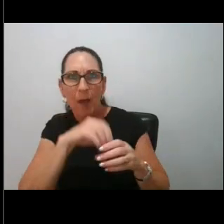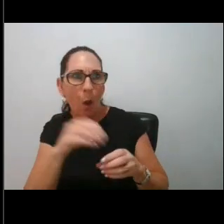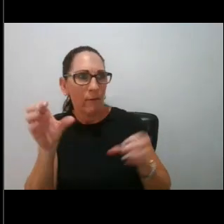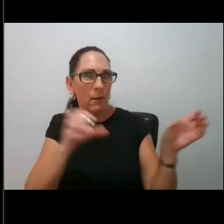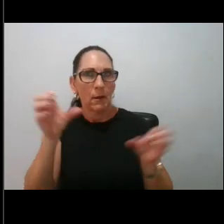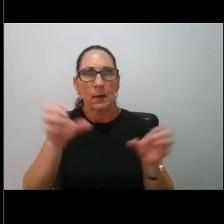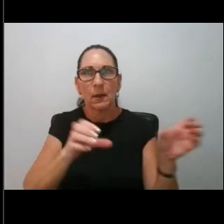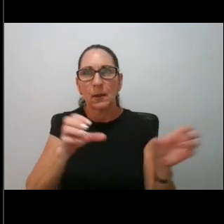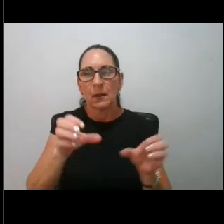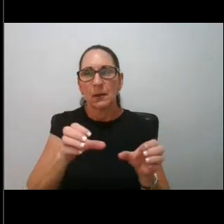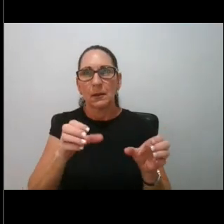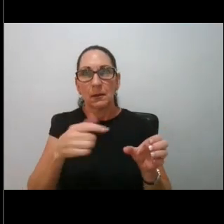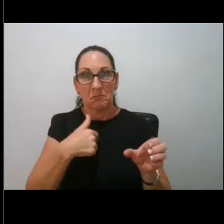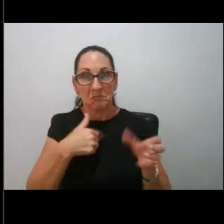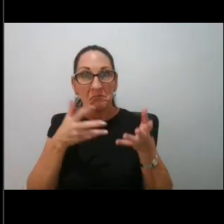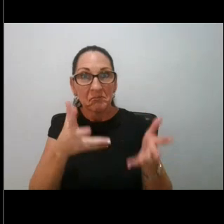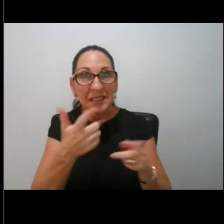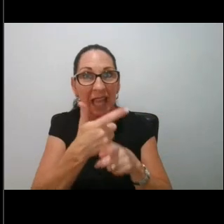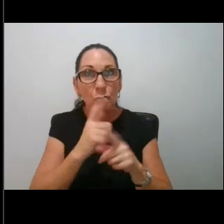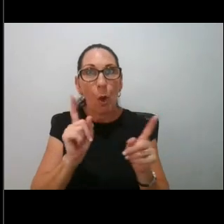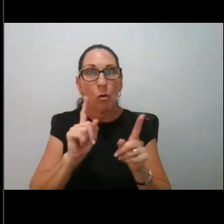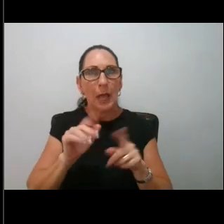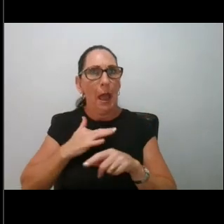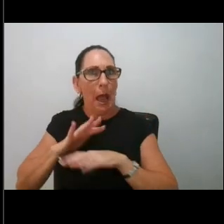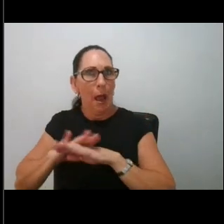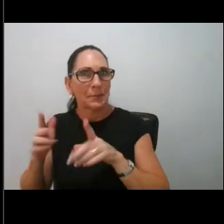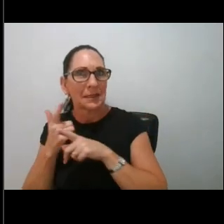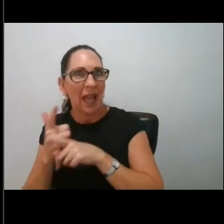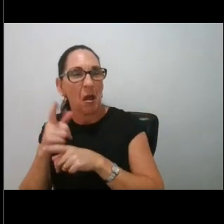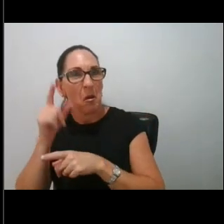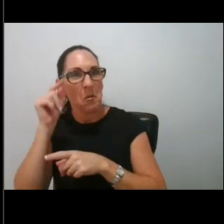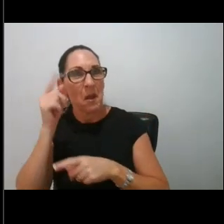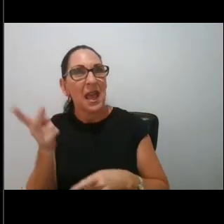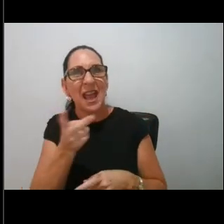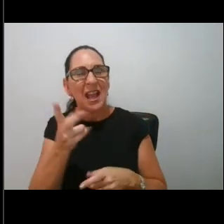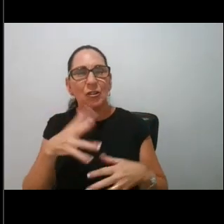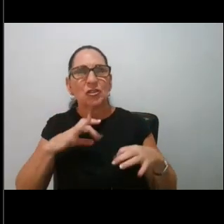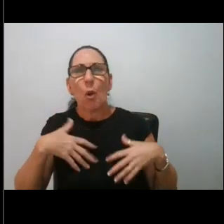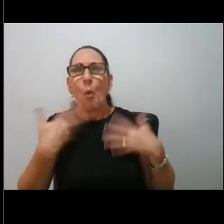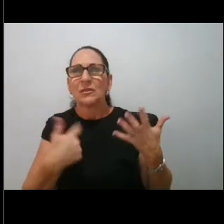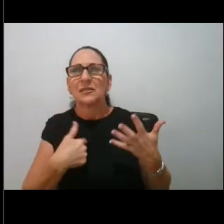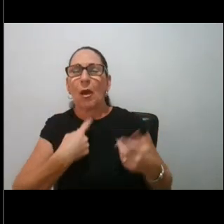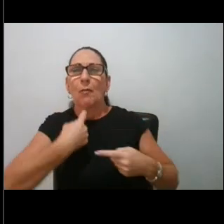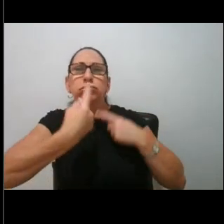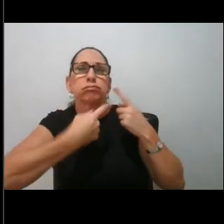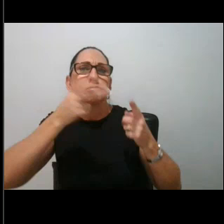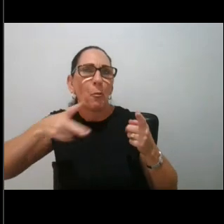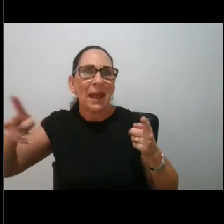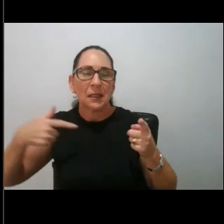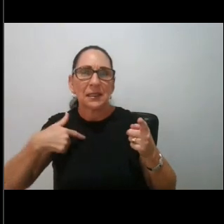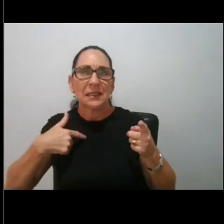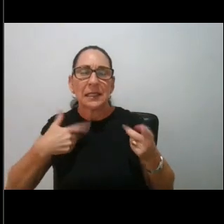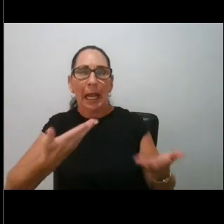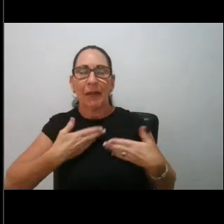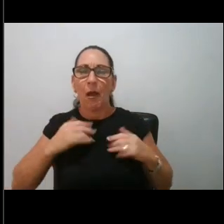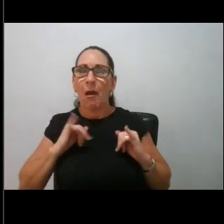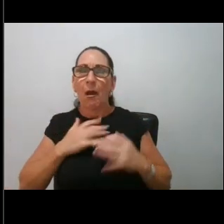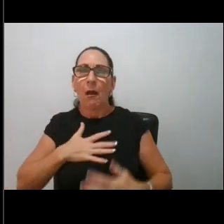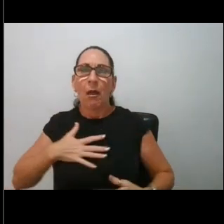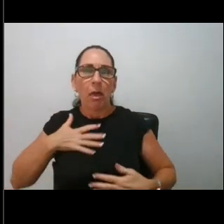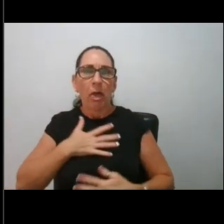not discussed. So for example, if they don't want to retell their story because that would be re-traumatizing, they don't have to. They can choose